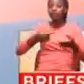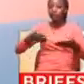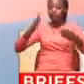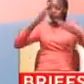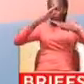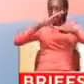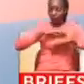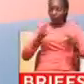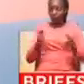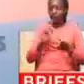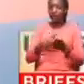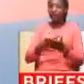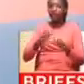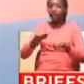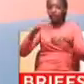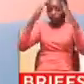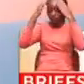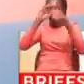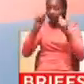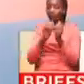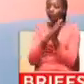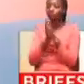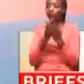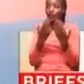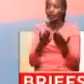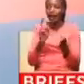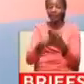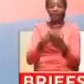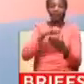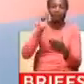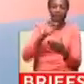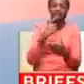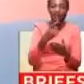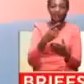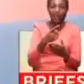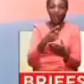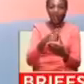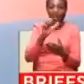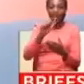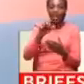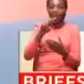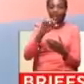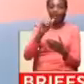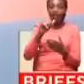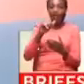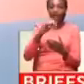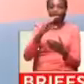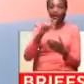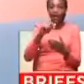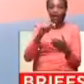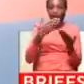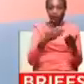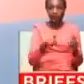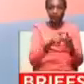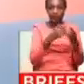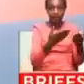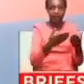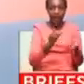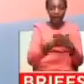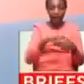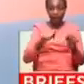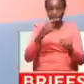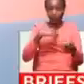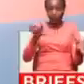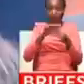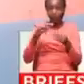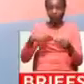we will look a little bit more into Bamboo's story. I must mention that Erica is also in studio and we'll be having Erica at some point